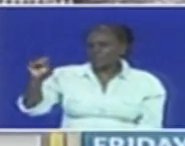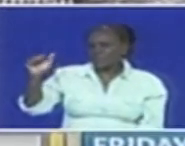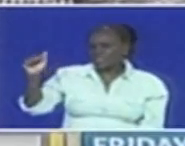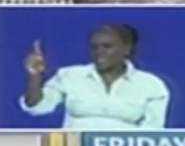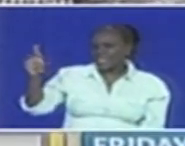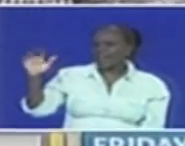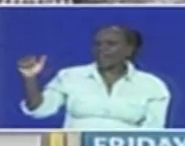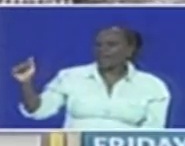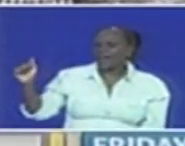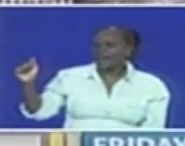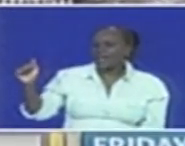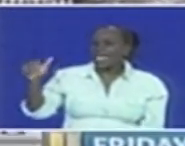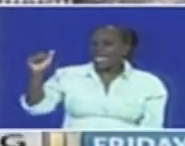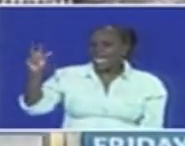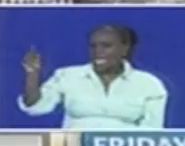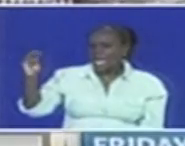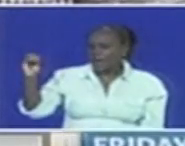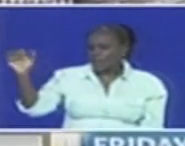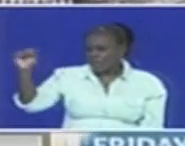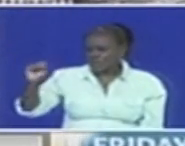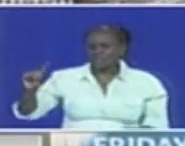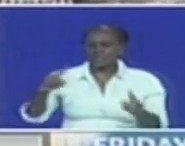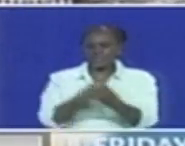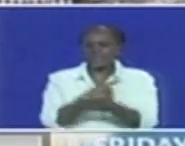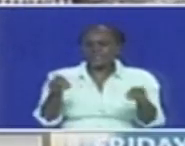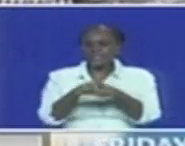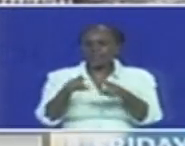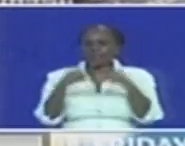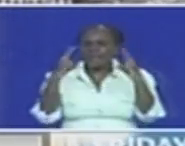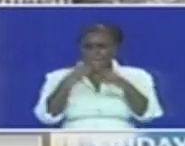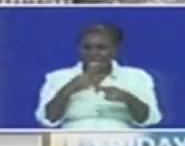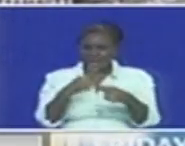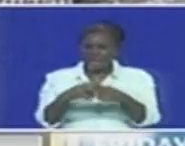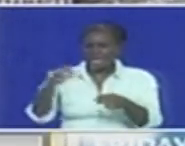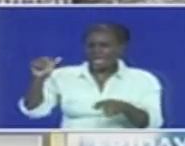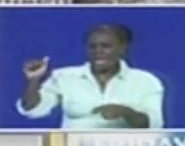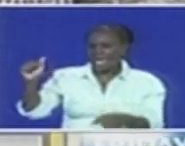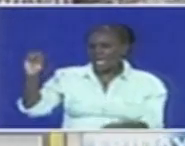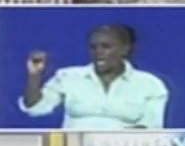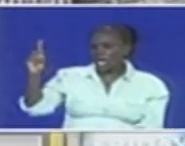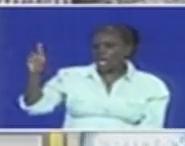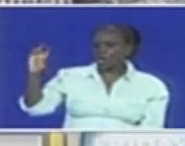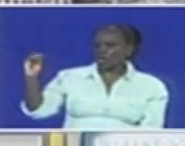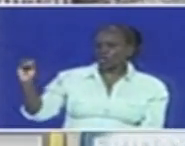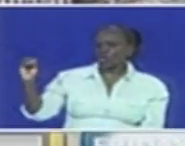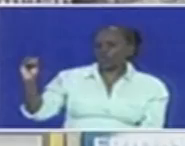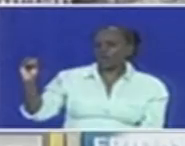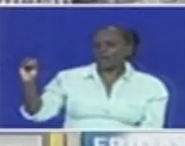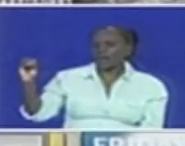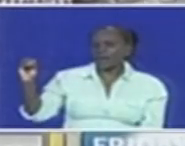We say Amos, not Amos. We also have the word or the name Aaron, like okay. Aaron